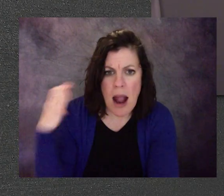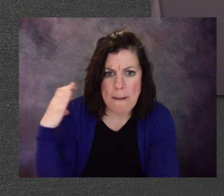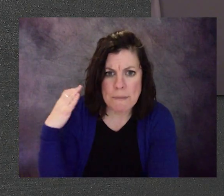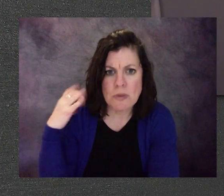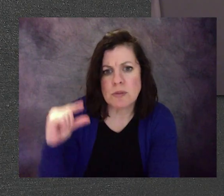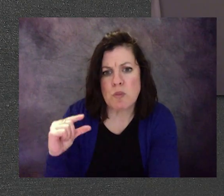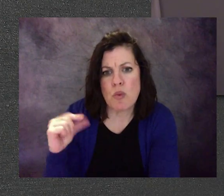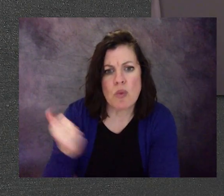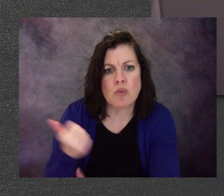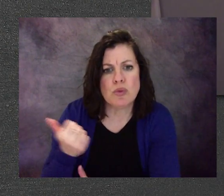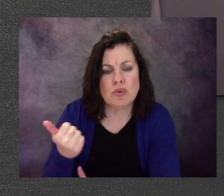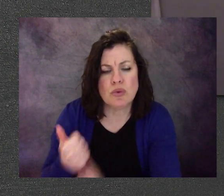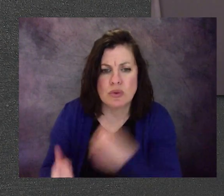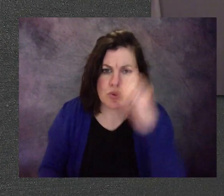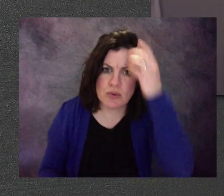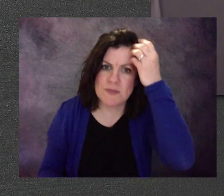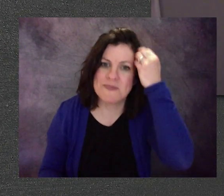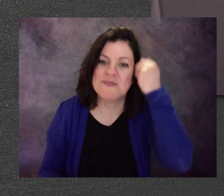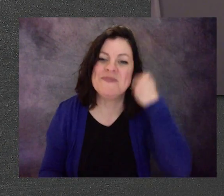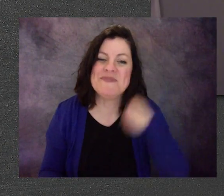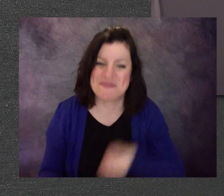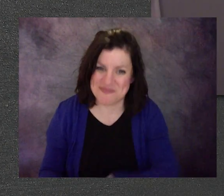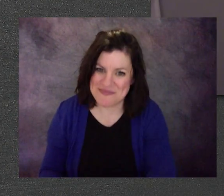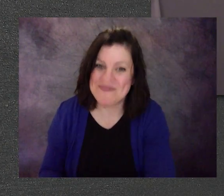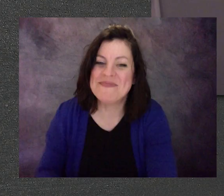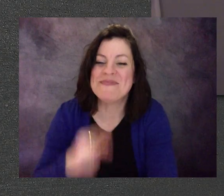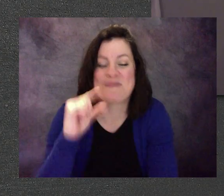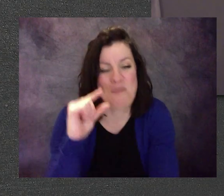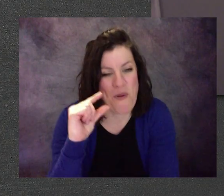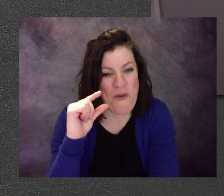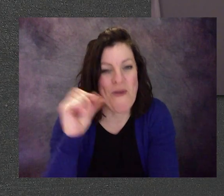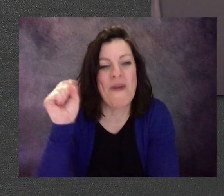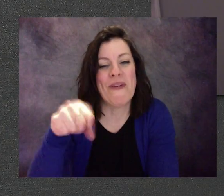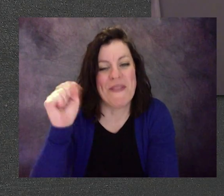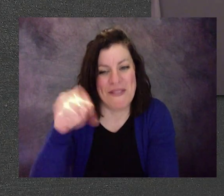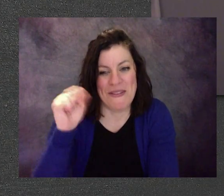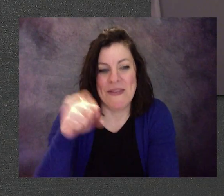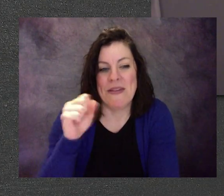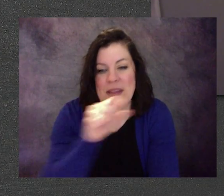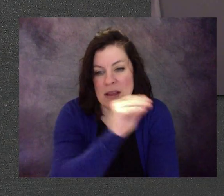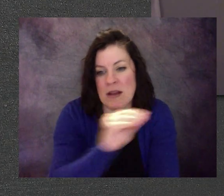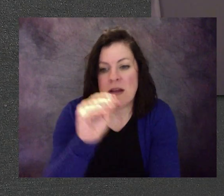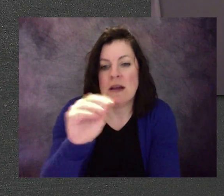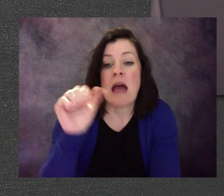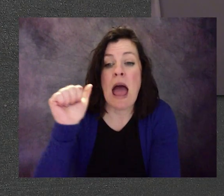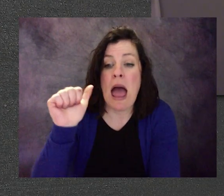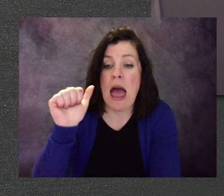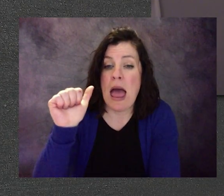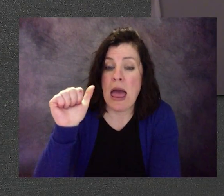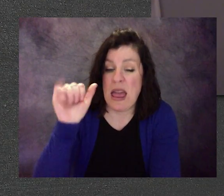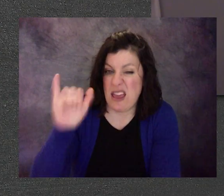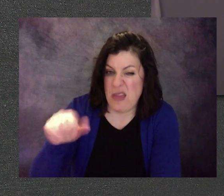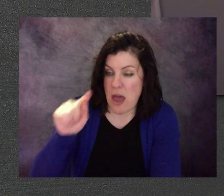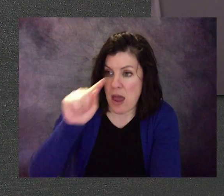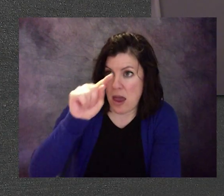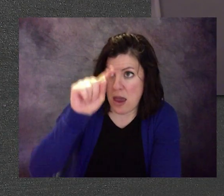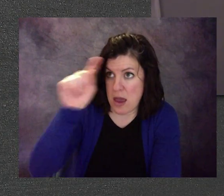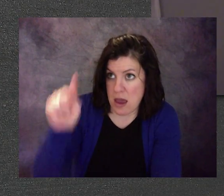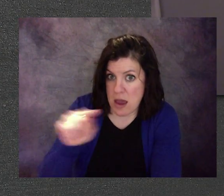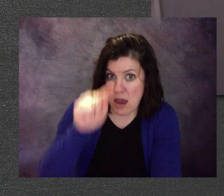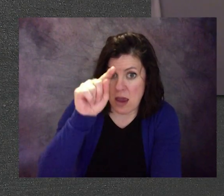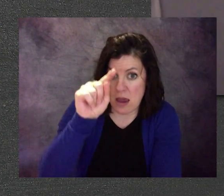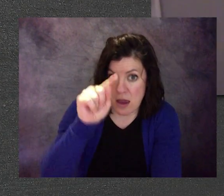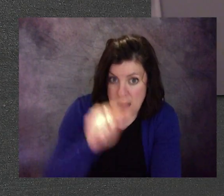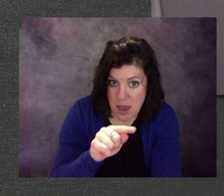A? A lowercase a, very nice. A lowercase a is making a loop and then a